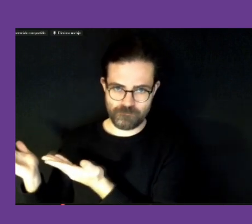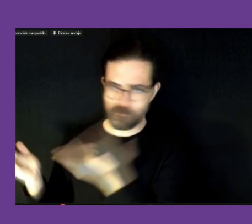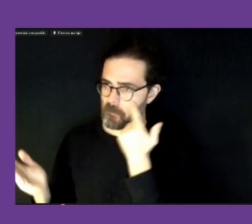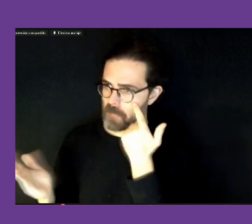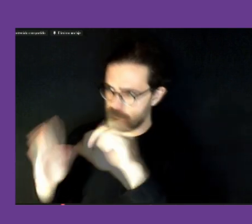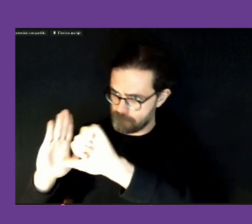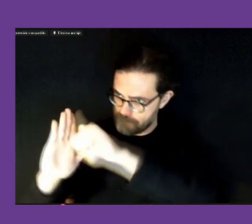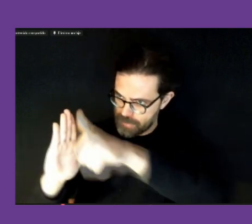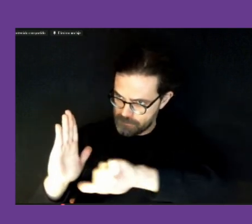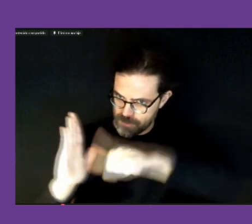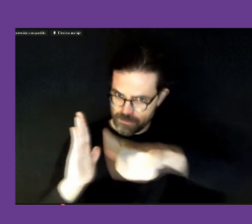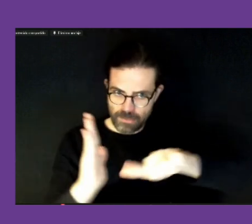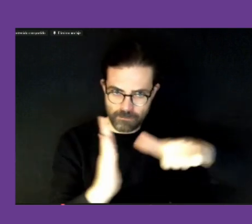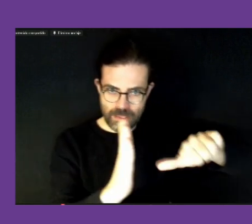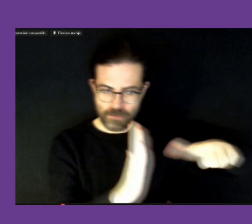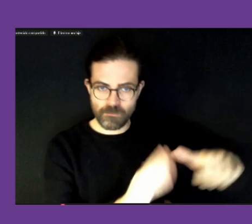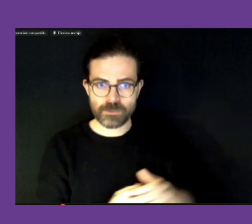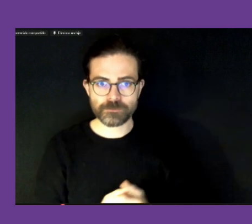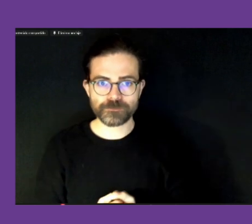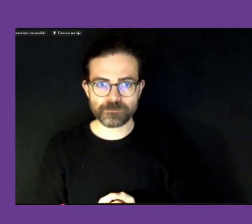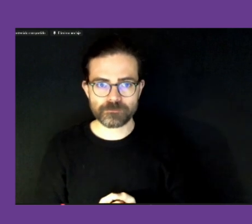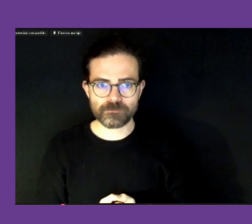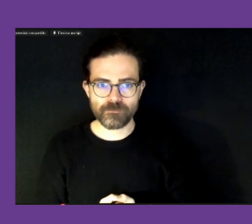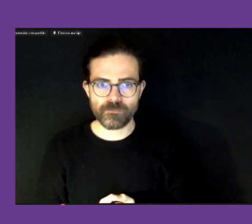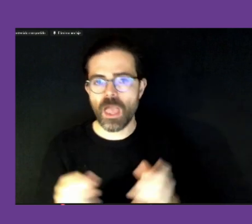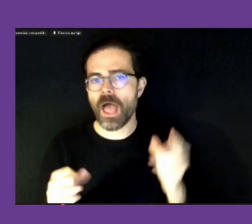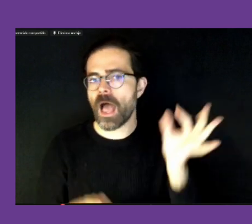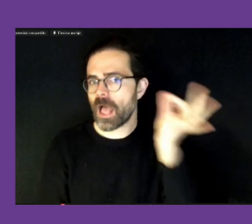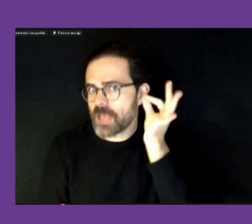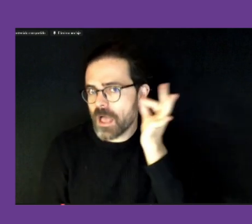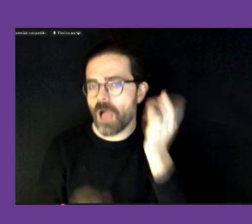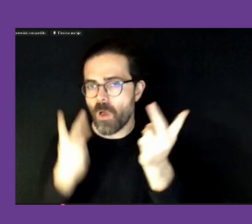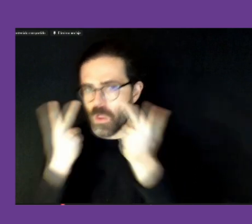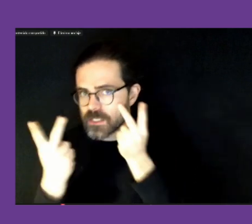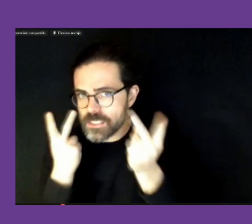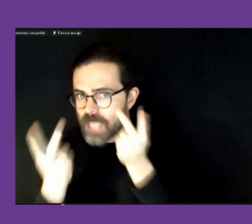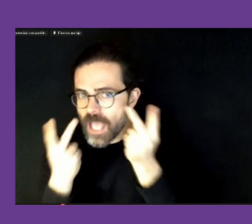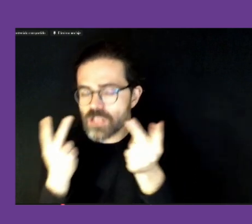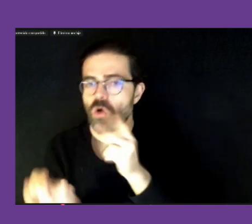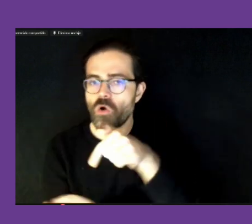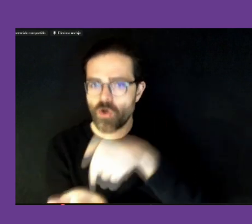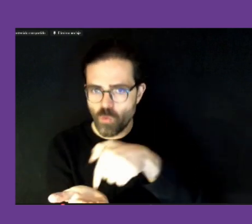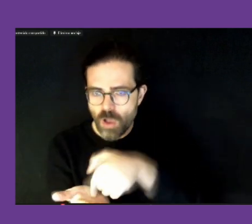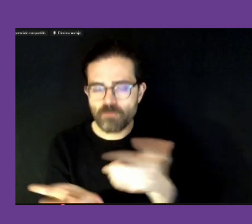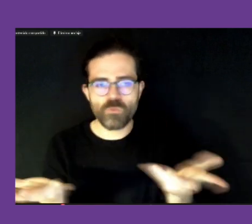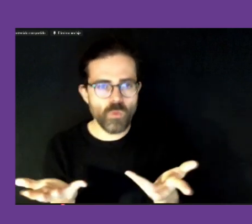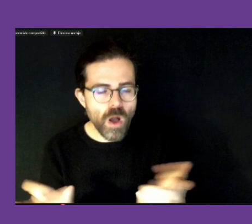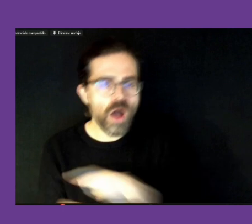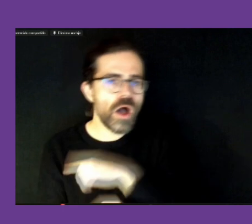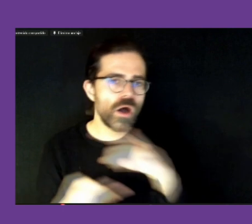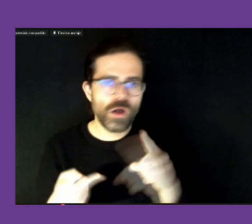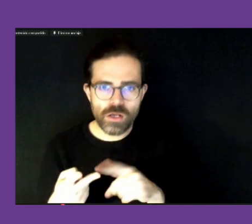is the essential requirement given in the directive, which is the clause that we are studying, which is the specific point that we